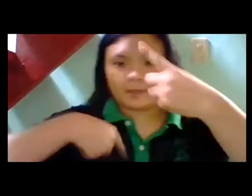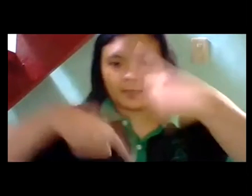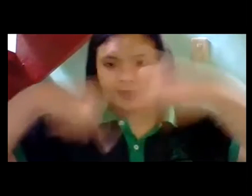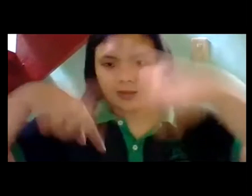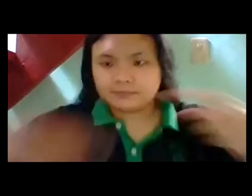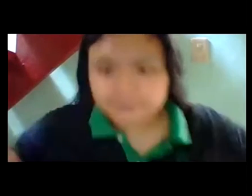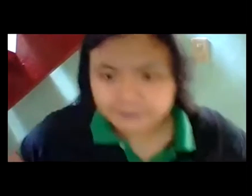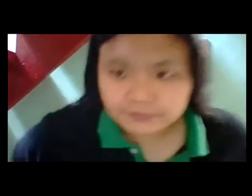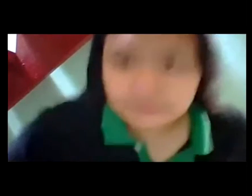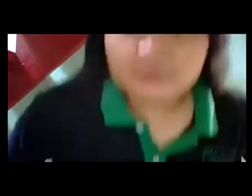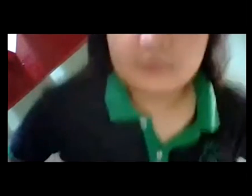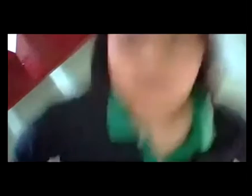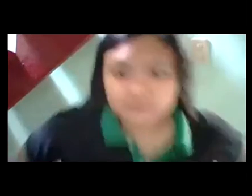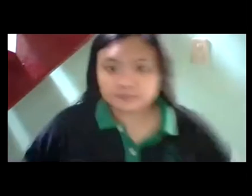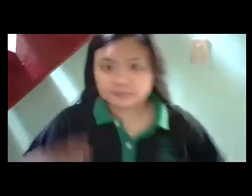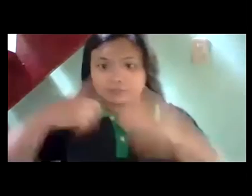okay.